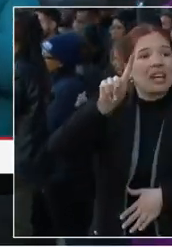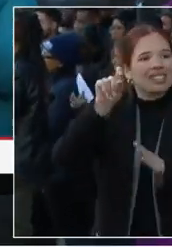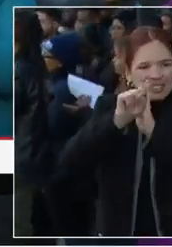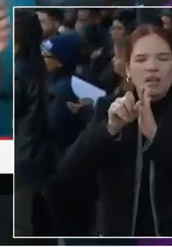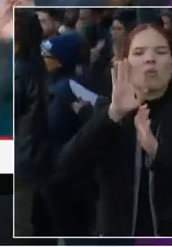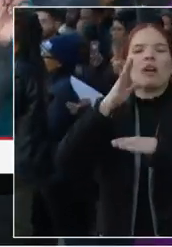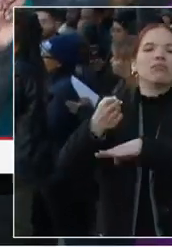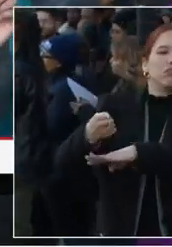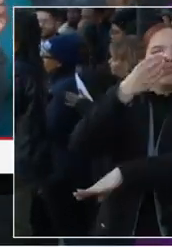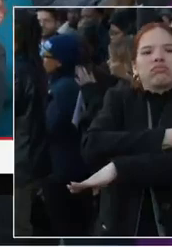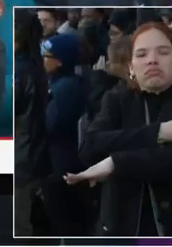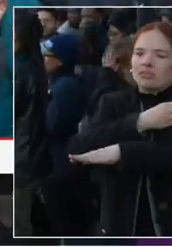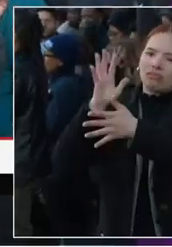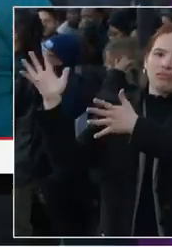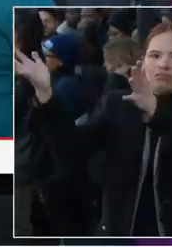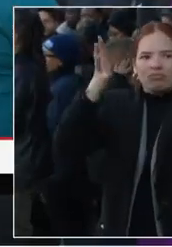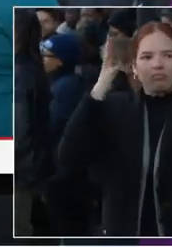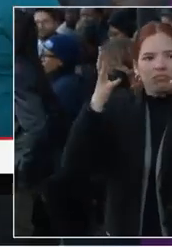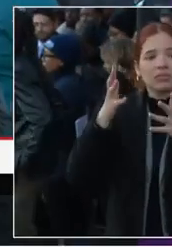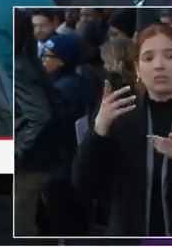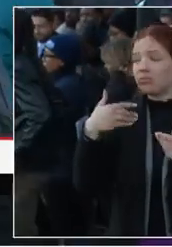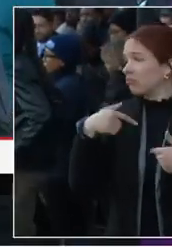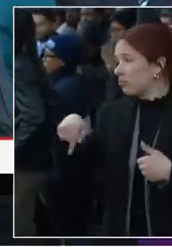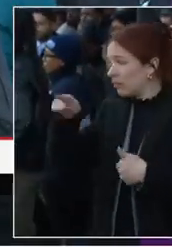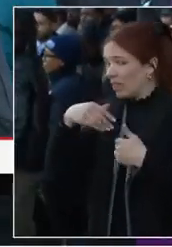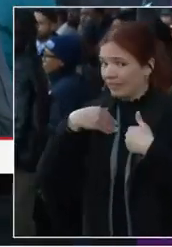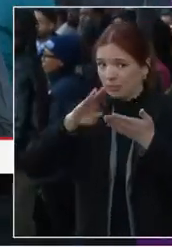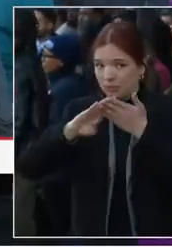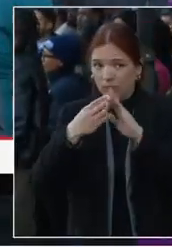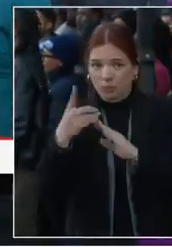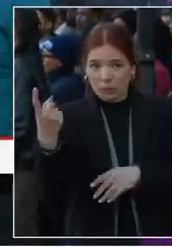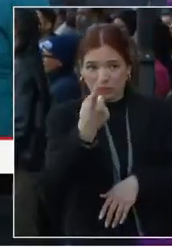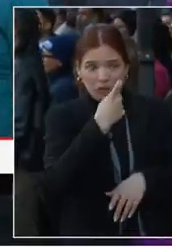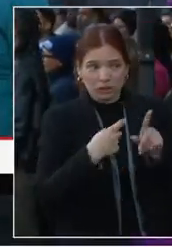All right, any community questions? Yes.